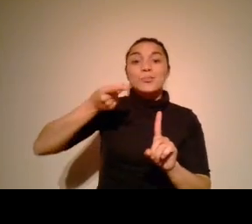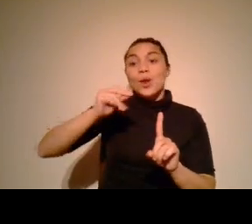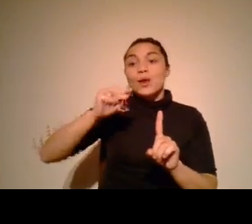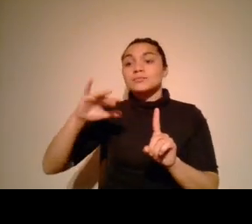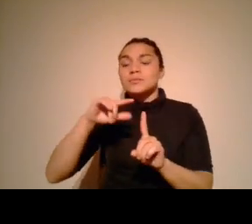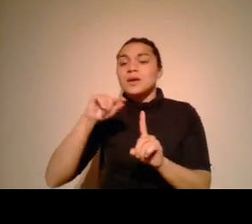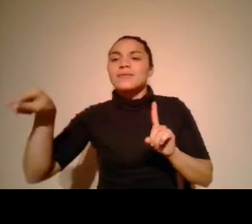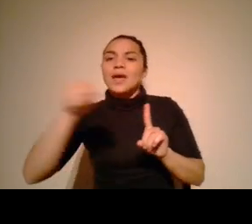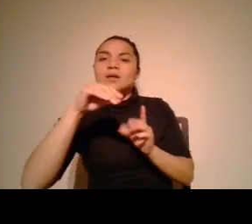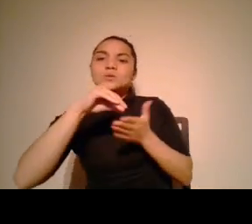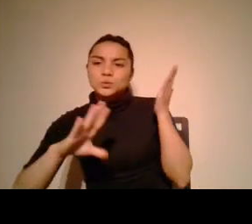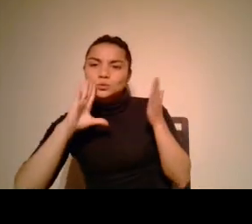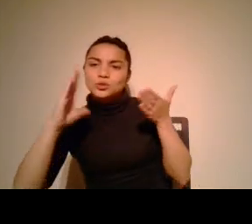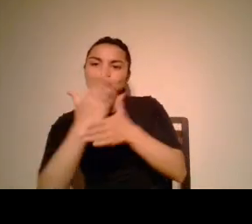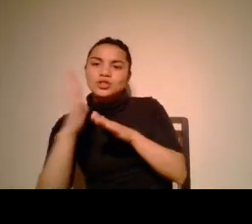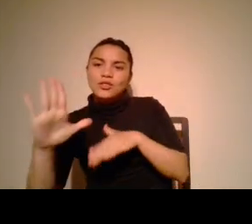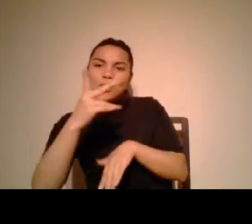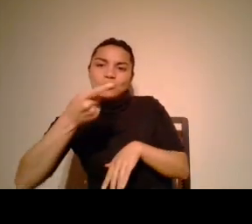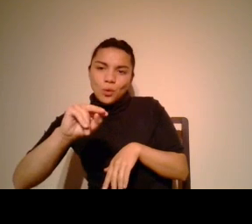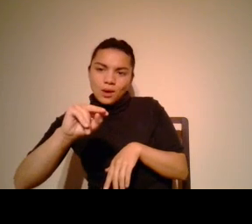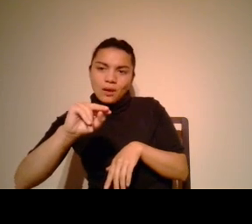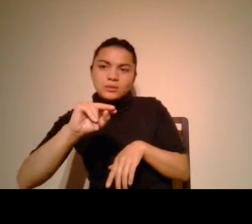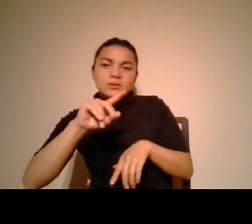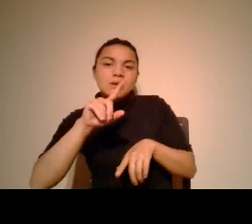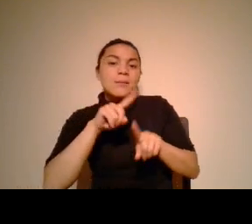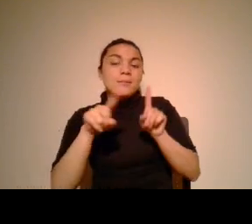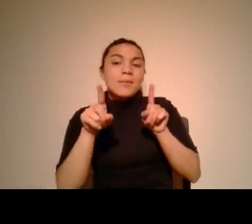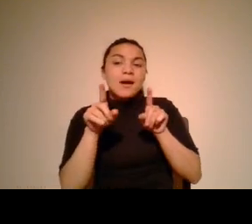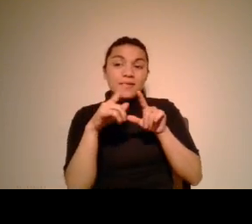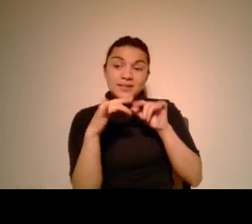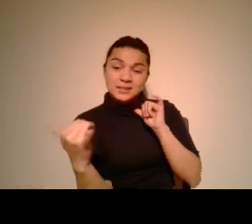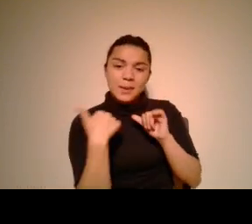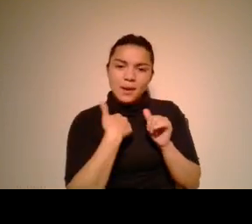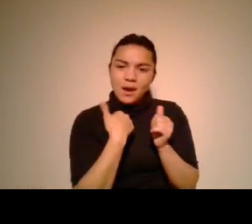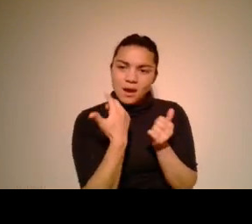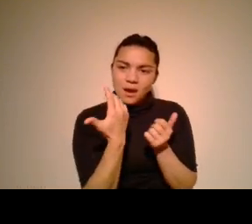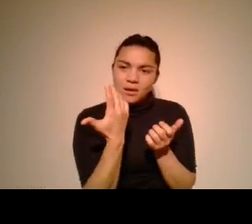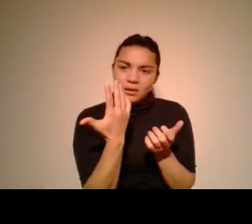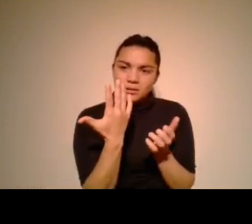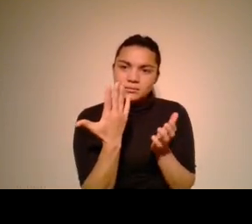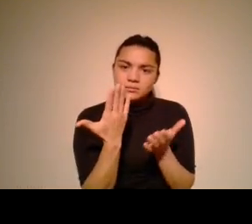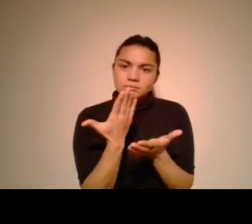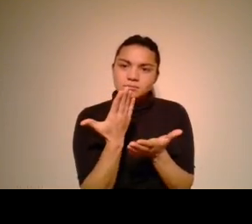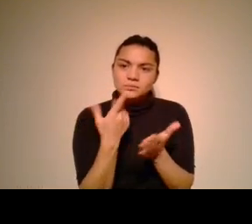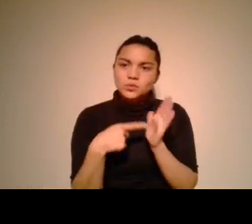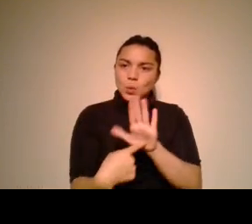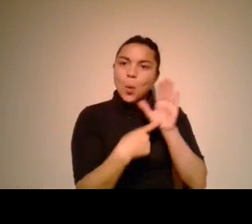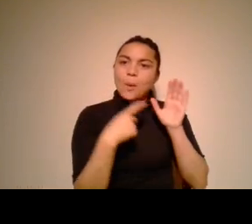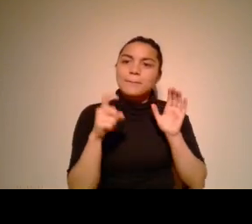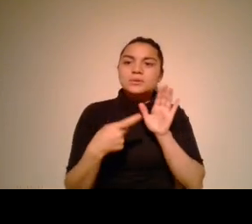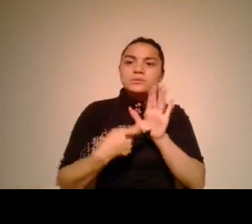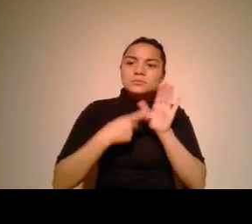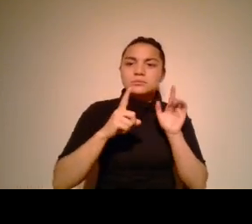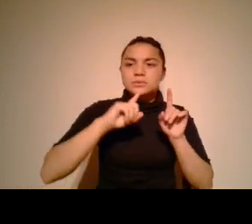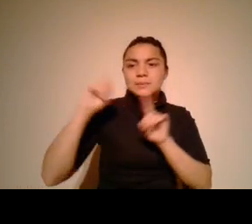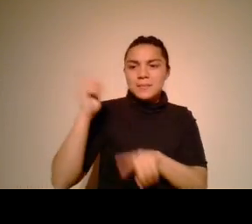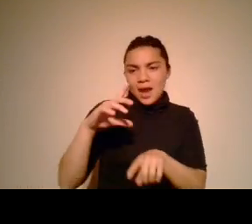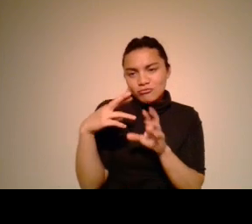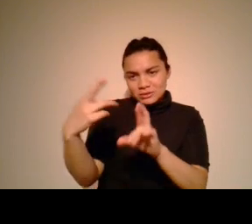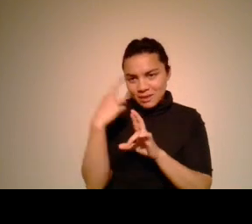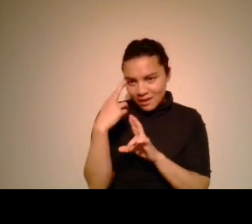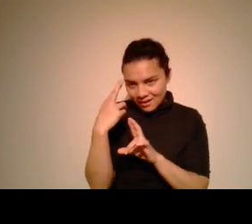also about sort of demanding respect, the respect that they're really owed. So this is something that is really easy for everybody to do,